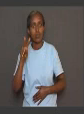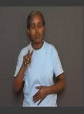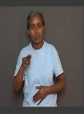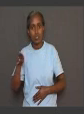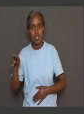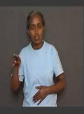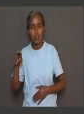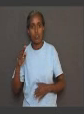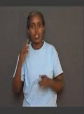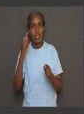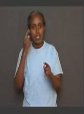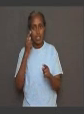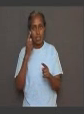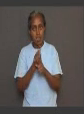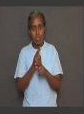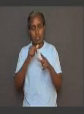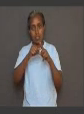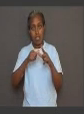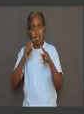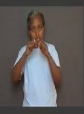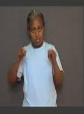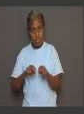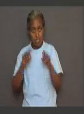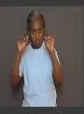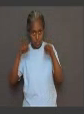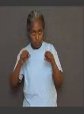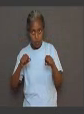a right-angled triangle, does it not?